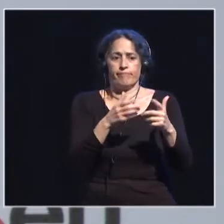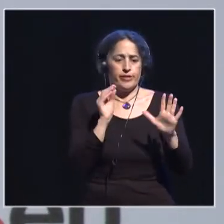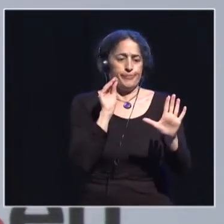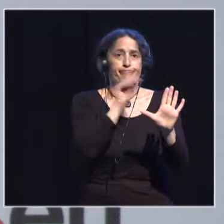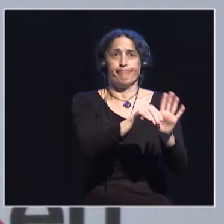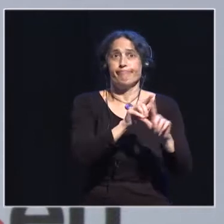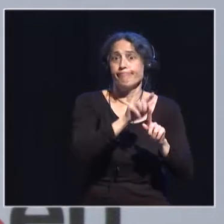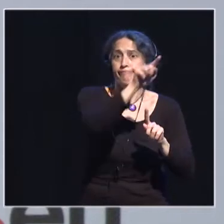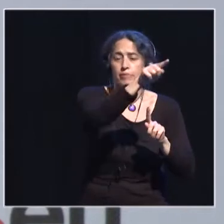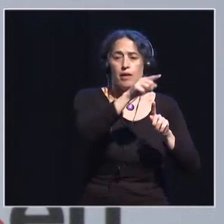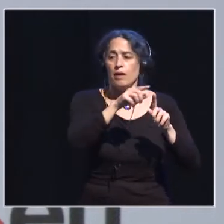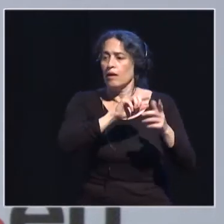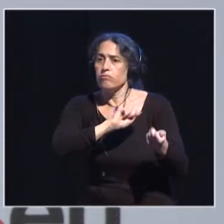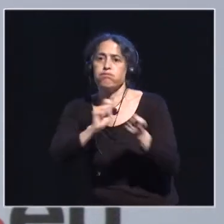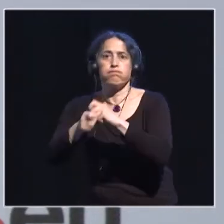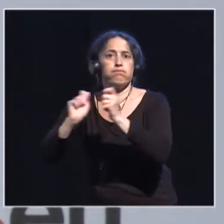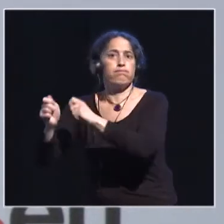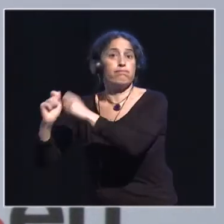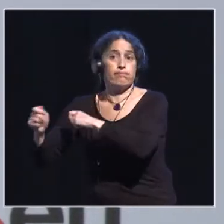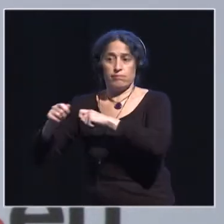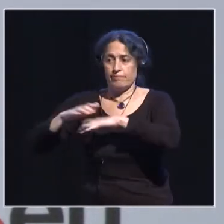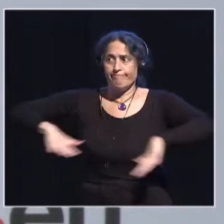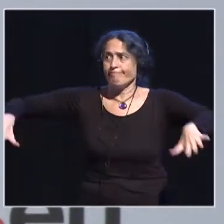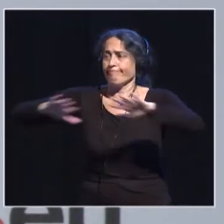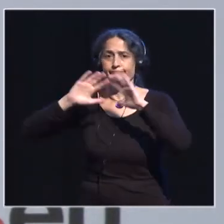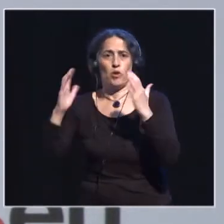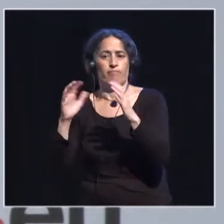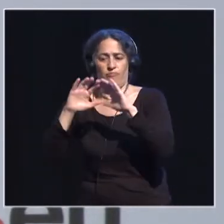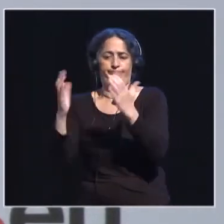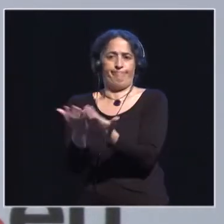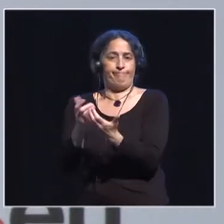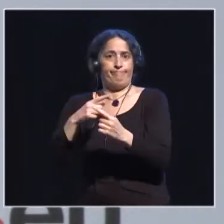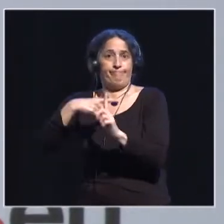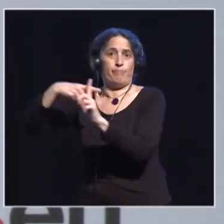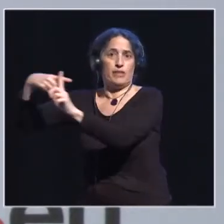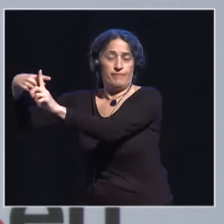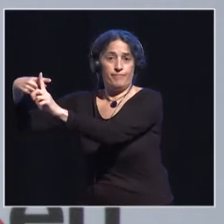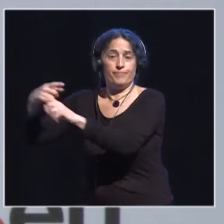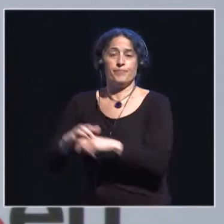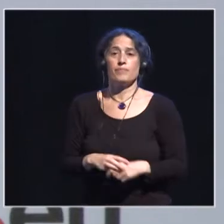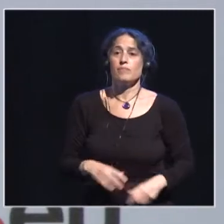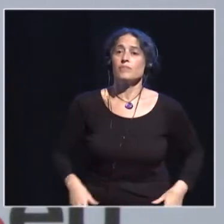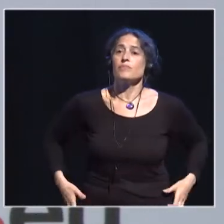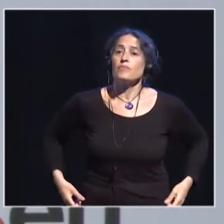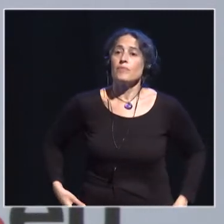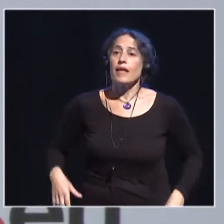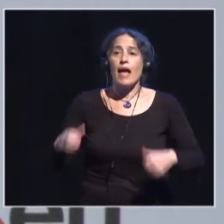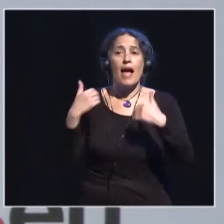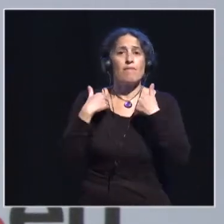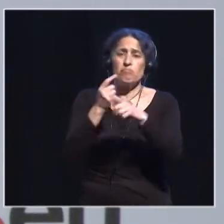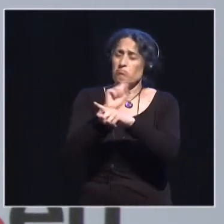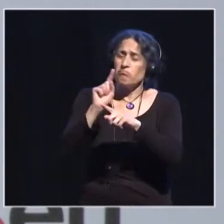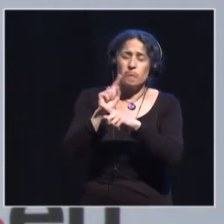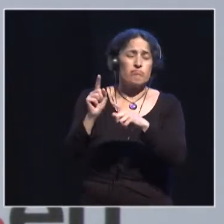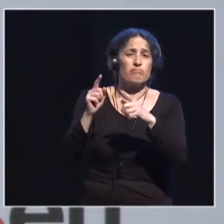there are business-friendly policies and regulation that would allow us to sort of fulfill our mission,